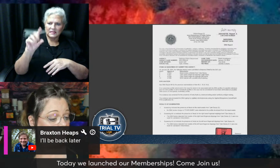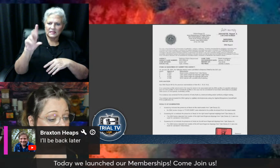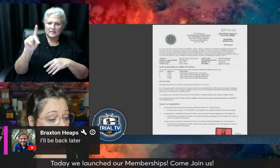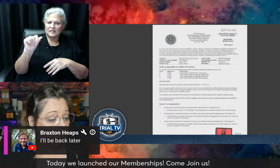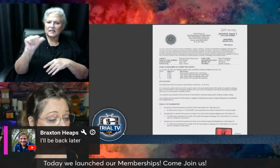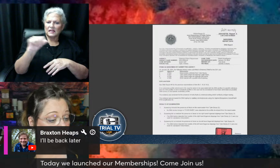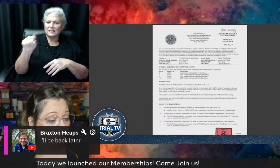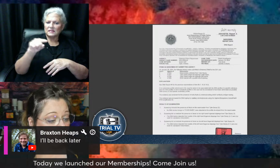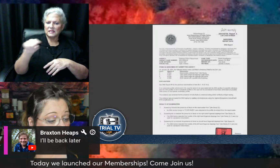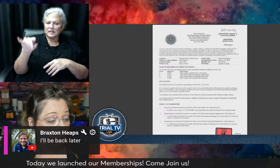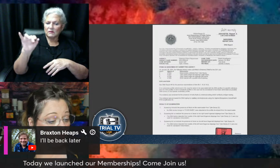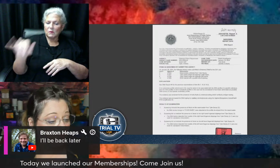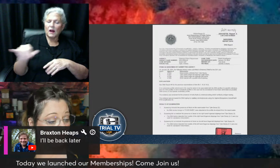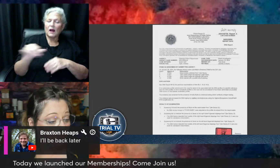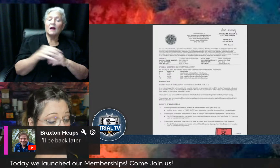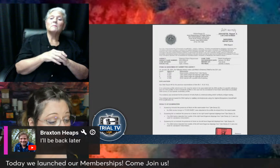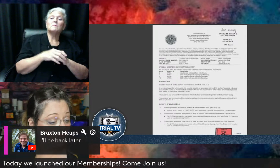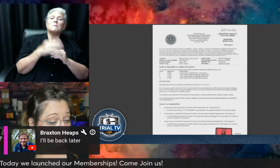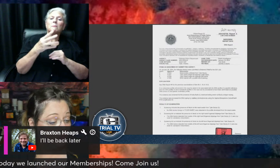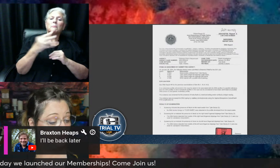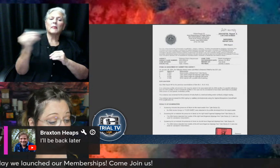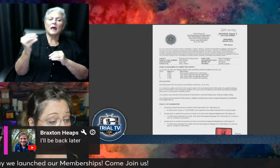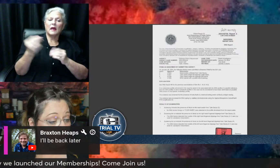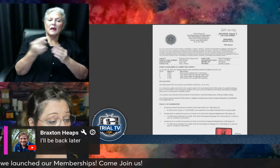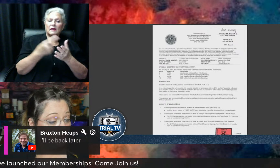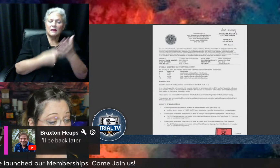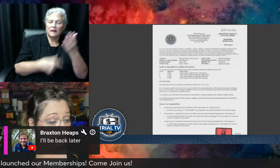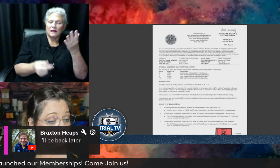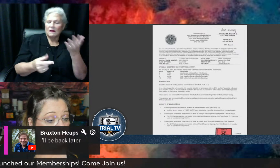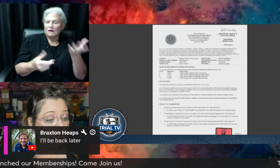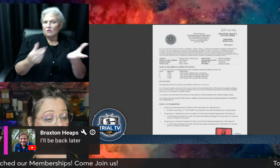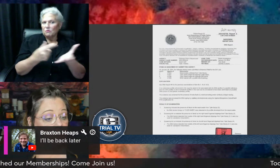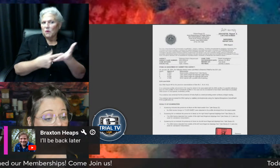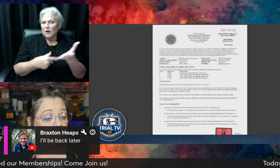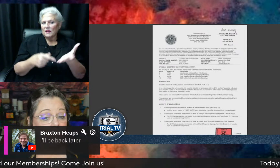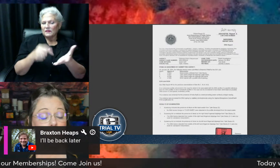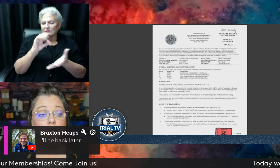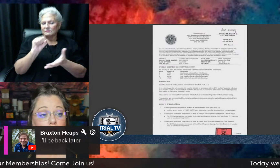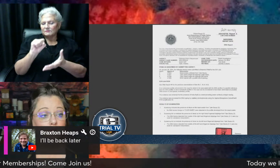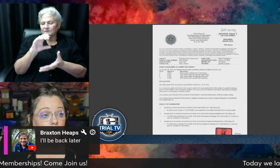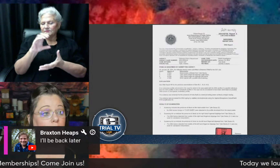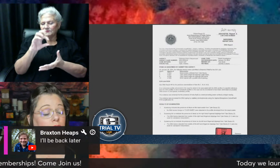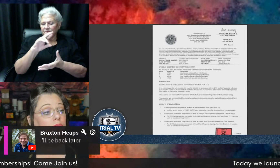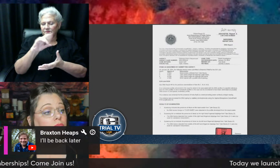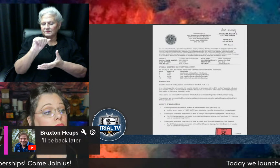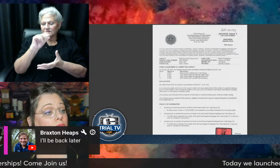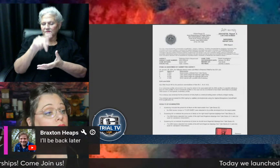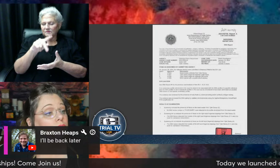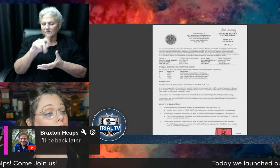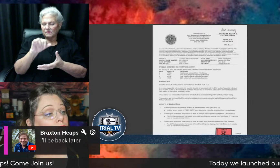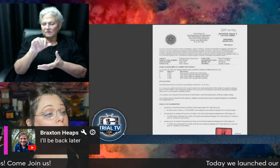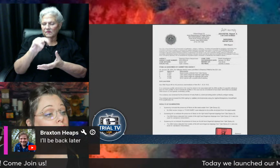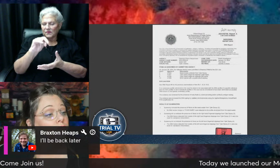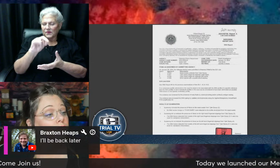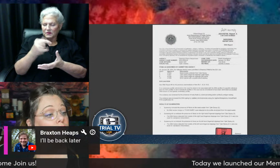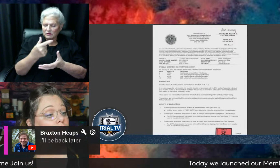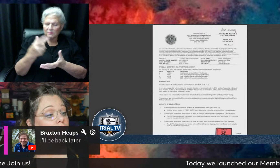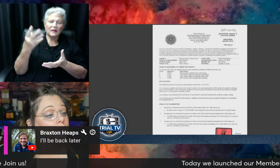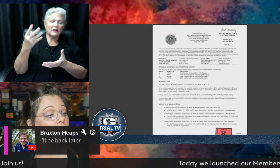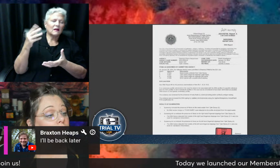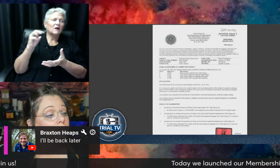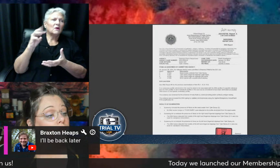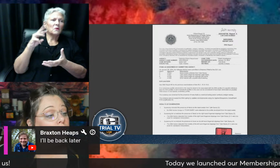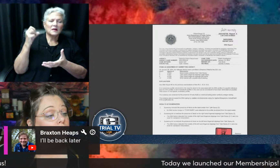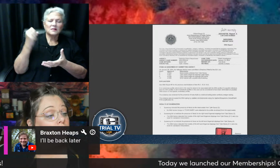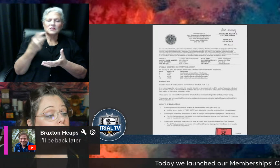conclusive interpretation. That would not be uncommon, would it? No. In taking fingernail clippings? That's not uncommon,